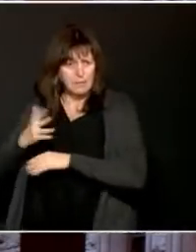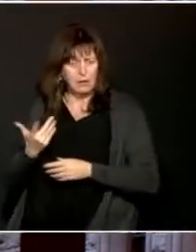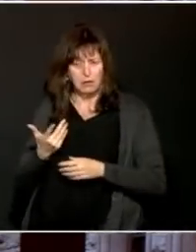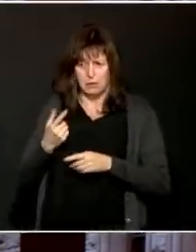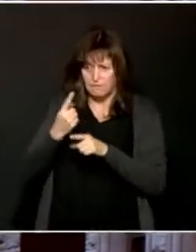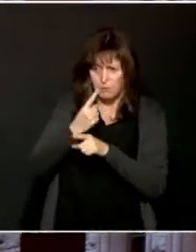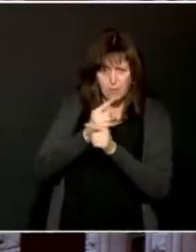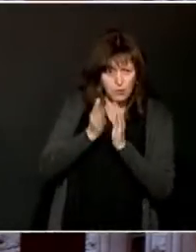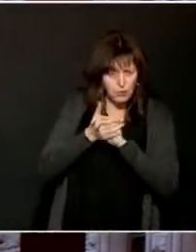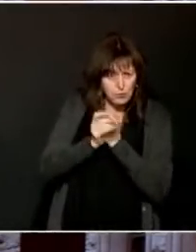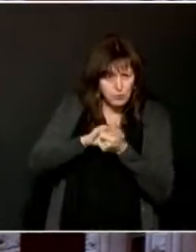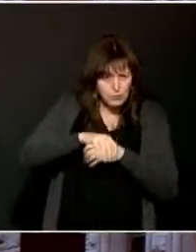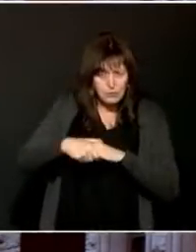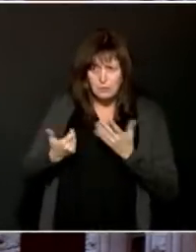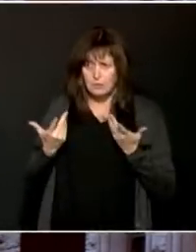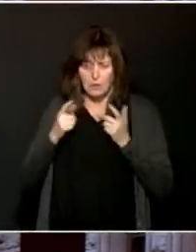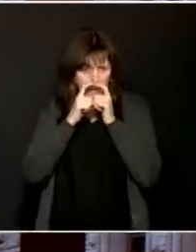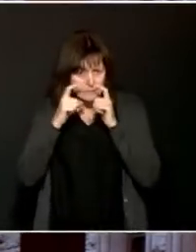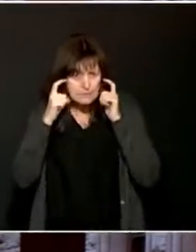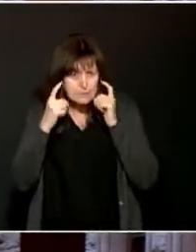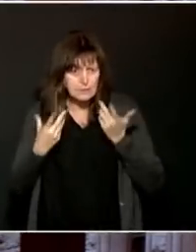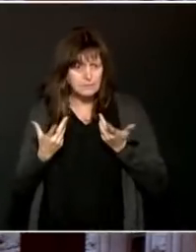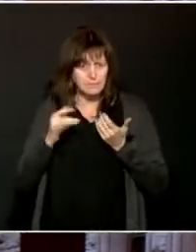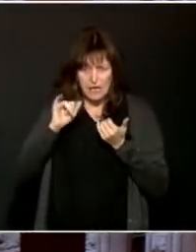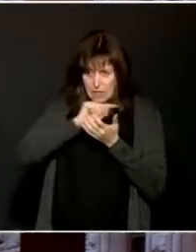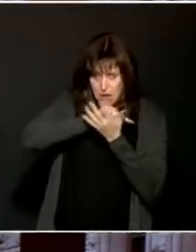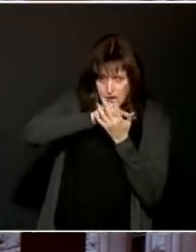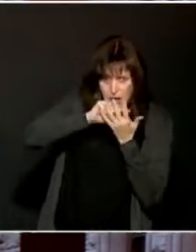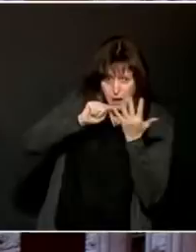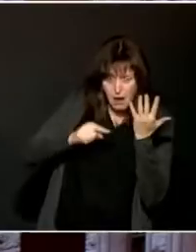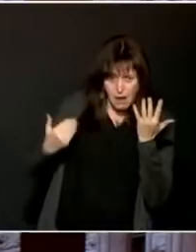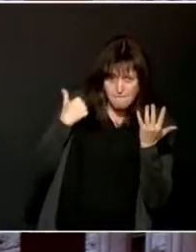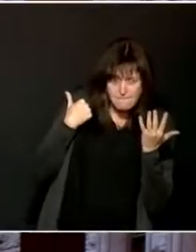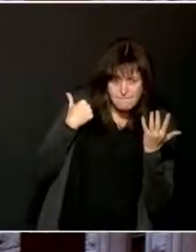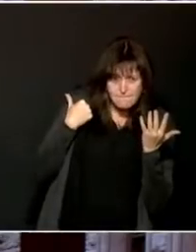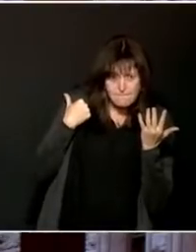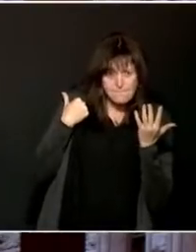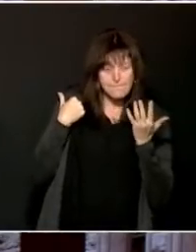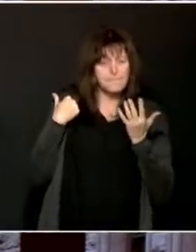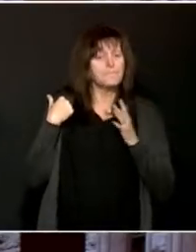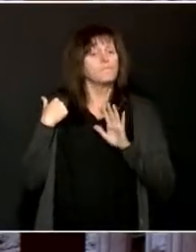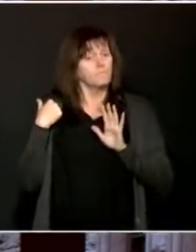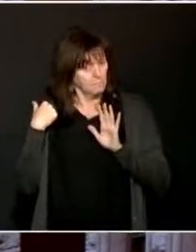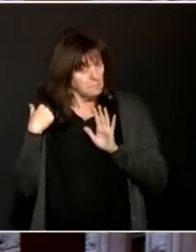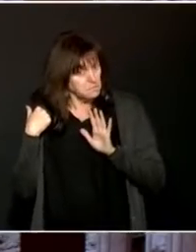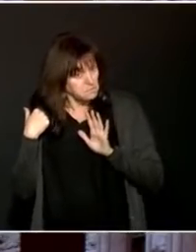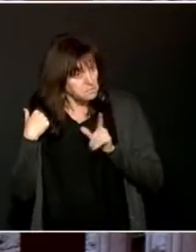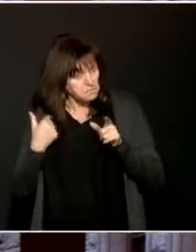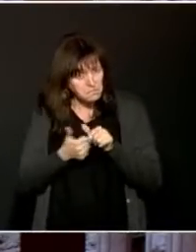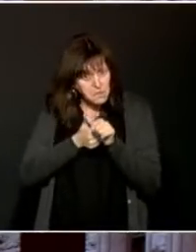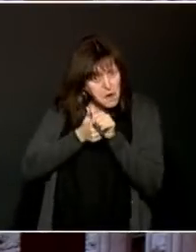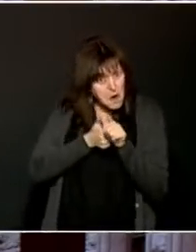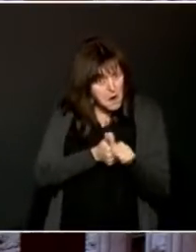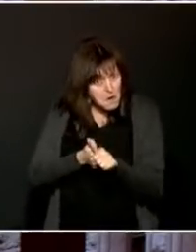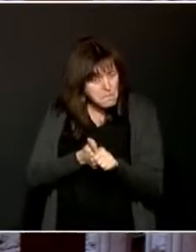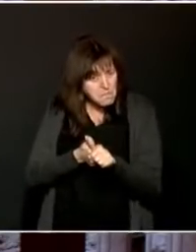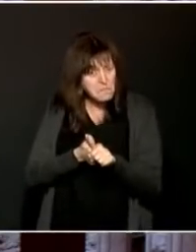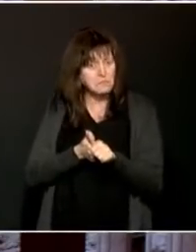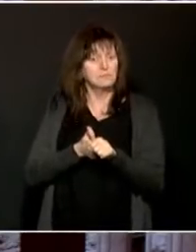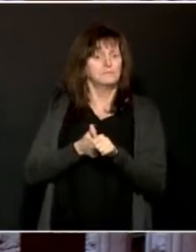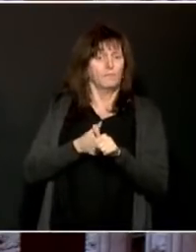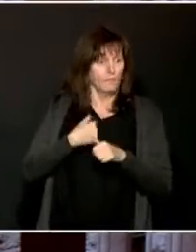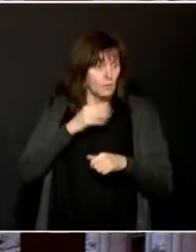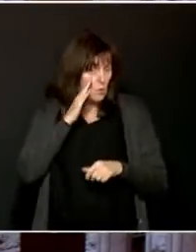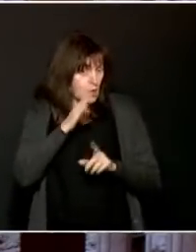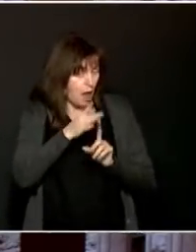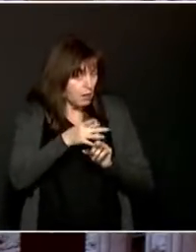partaking in these activities? Because I said before, if you do all these stringently, you will not acquire COVID or the VOC. But with